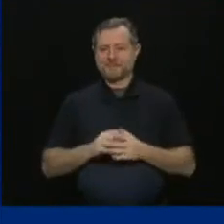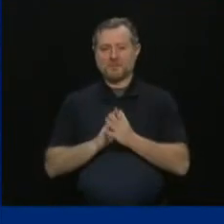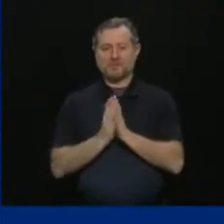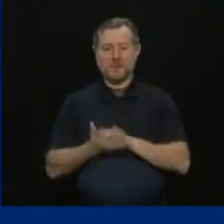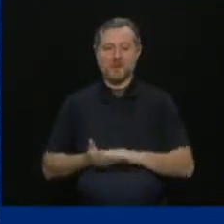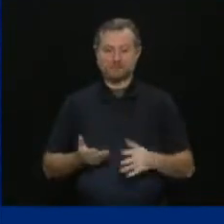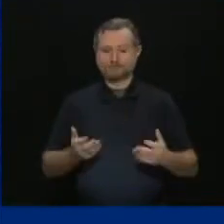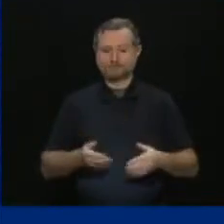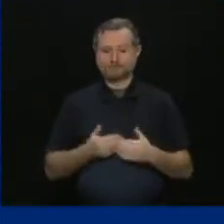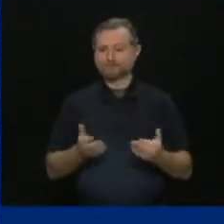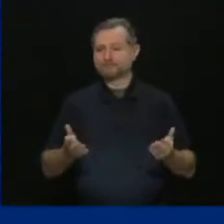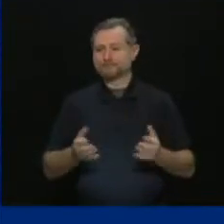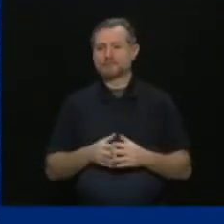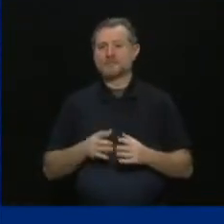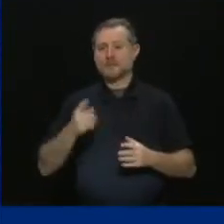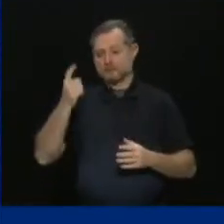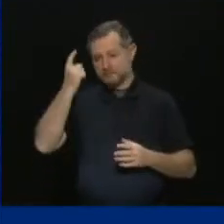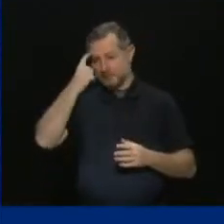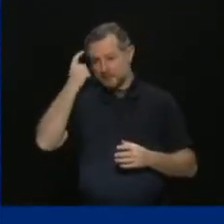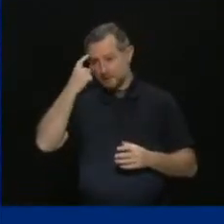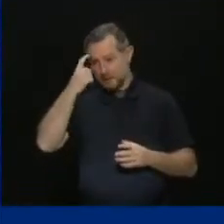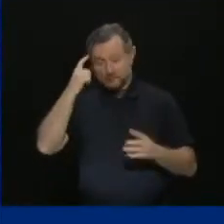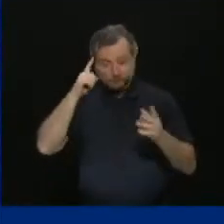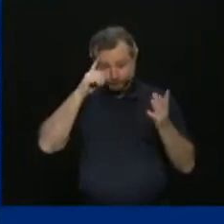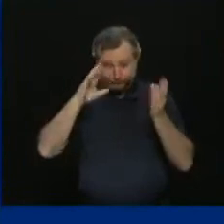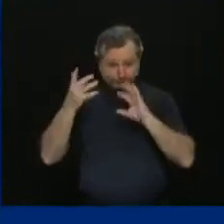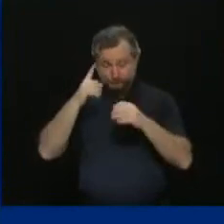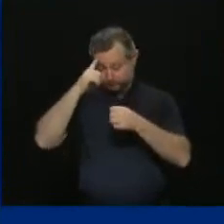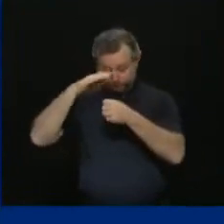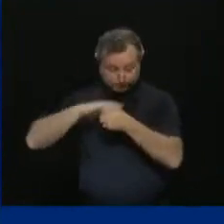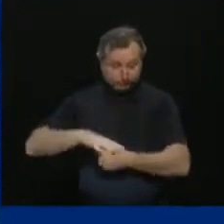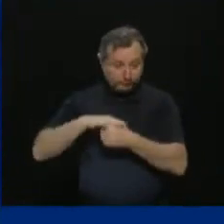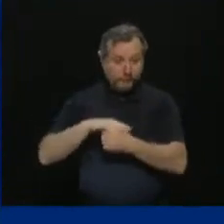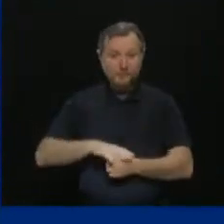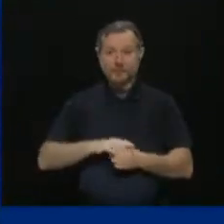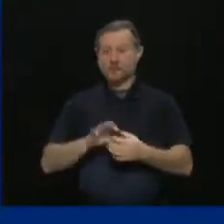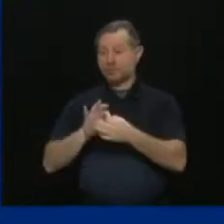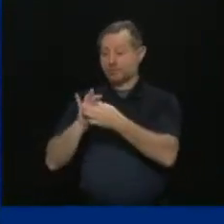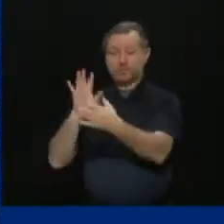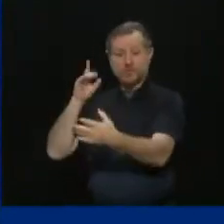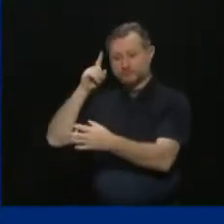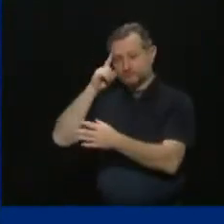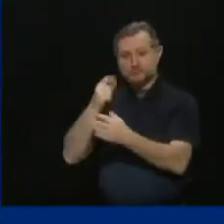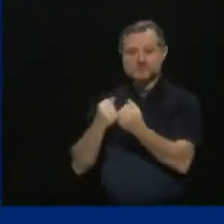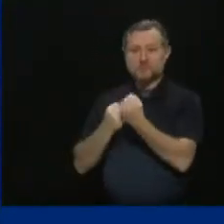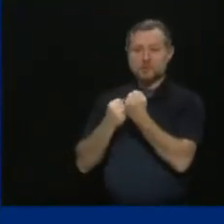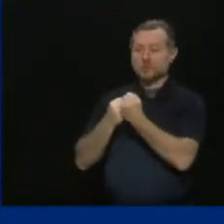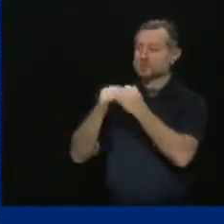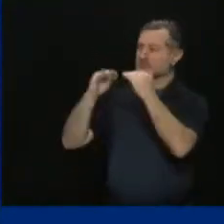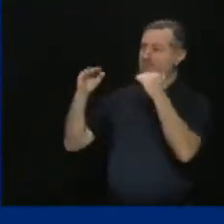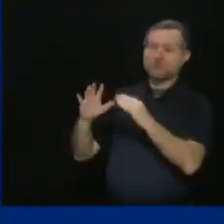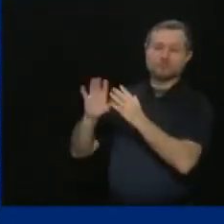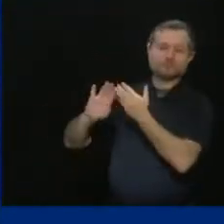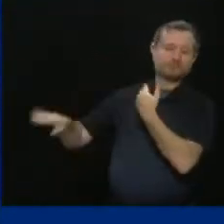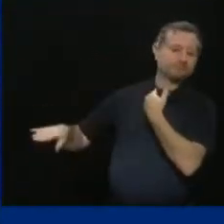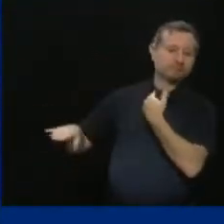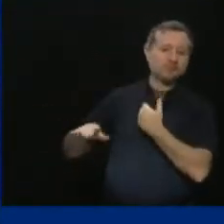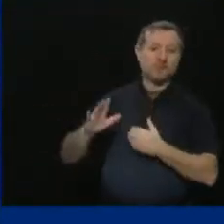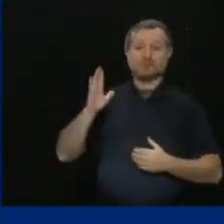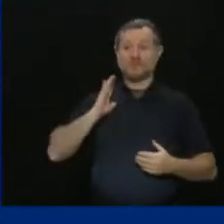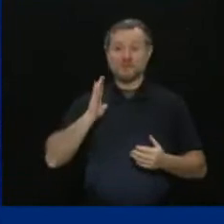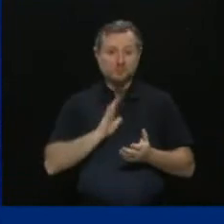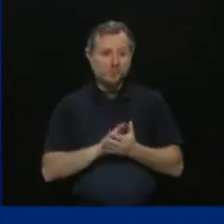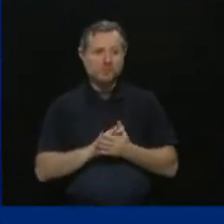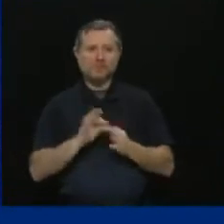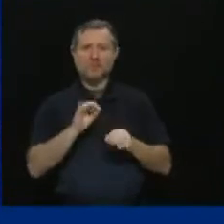so discombobulated, so taken out of their normal world and their support systems, whether it was in school or their job or their family, and they couldn't get to